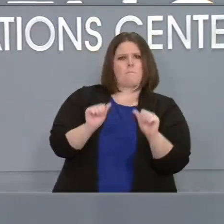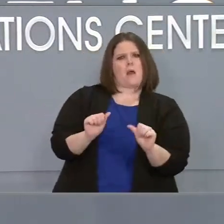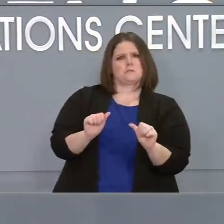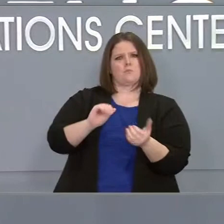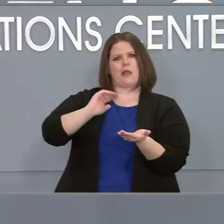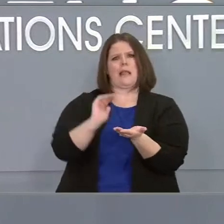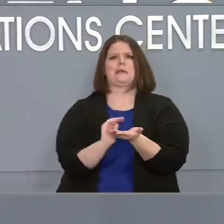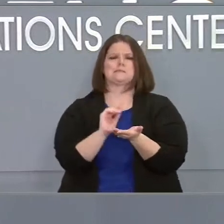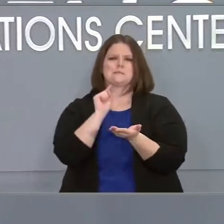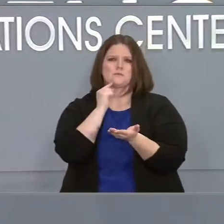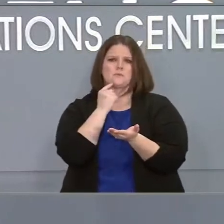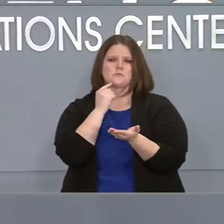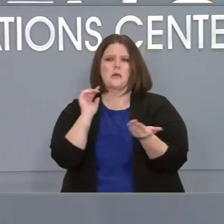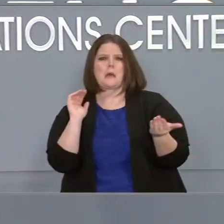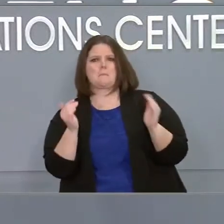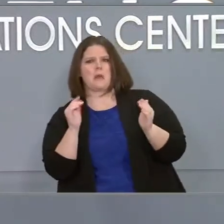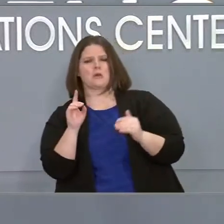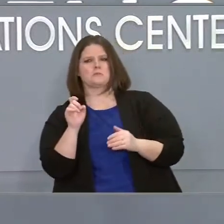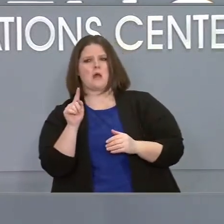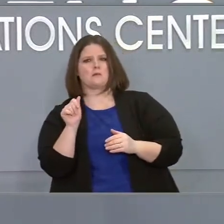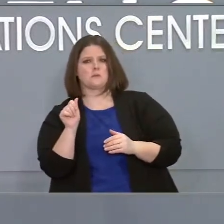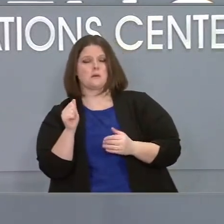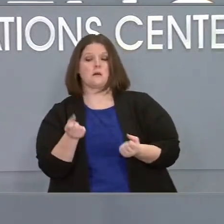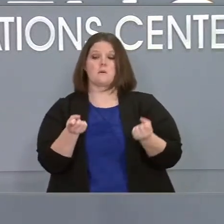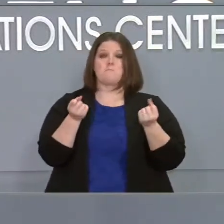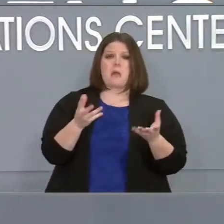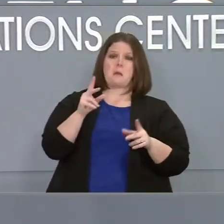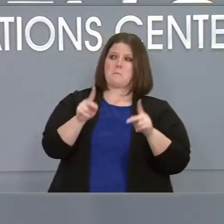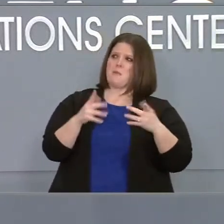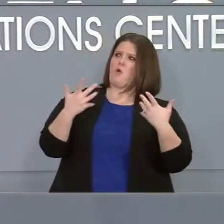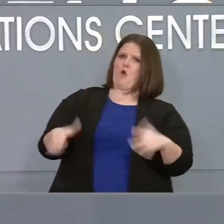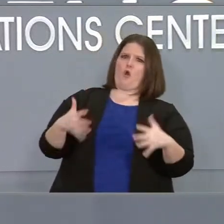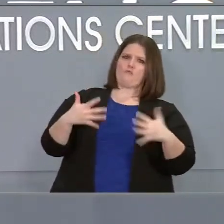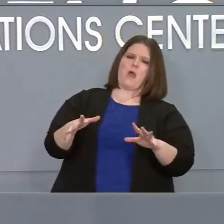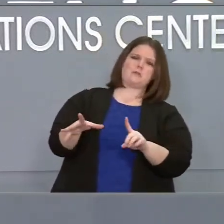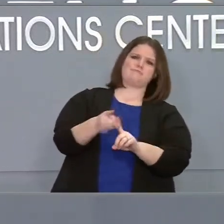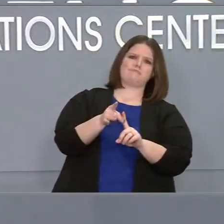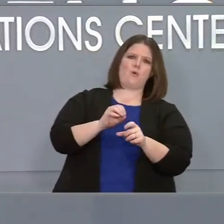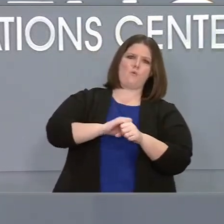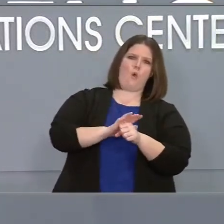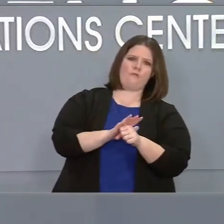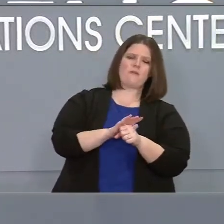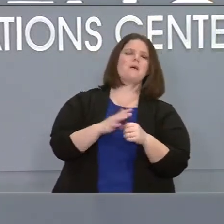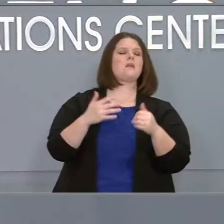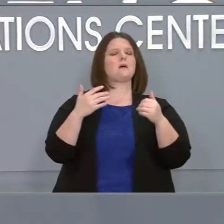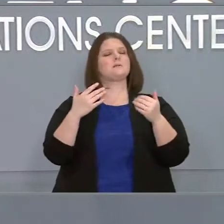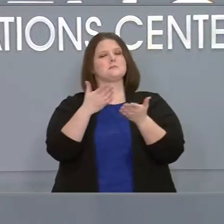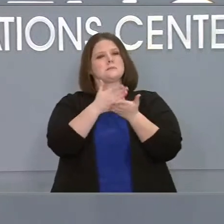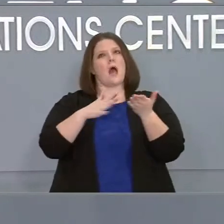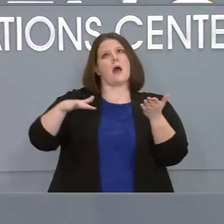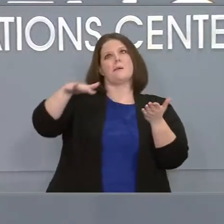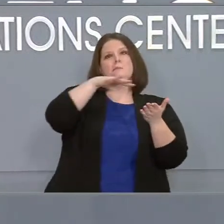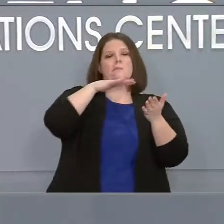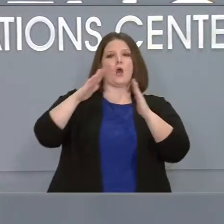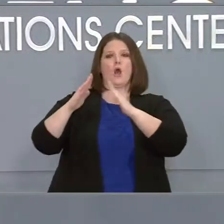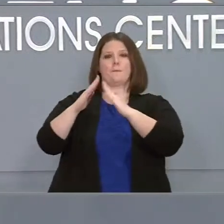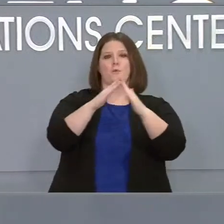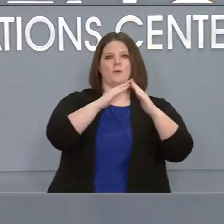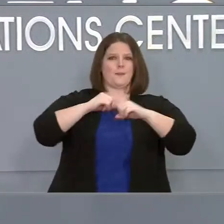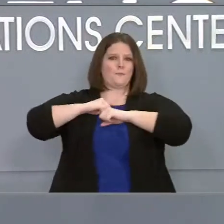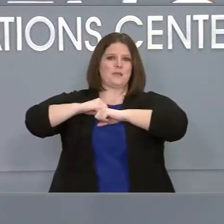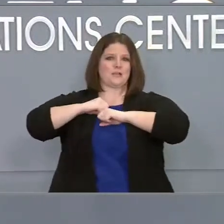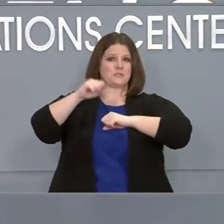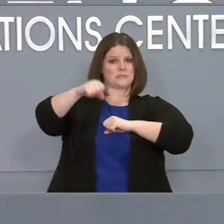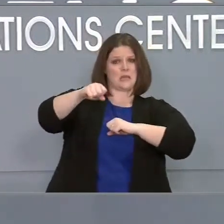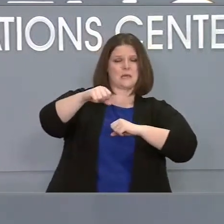many people have gotten vaccinated and so many people have had COVID already that we do have some amount of protection out there, which is a good thing.